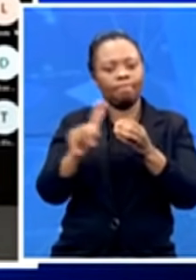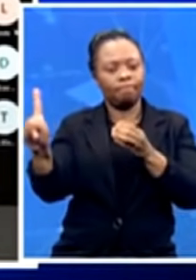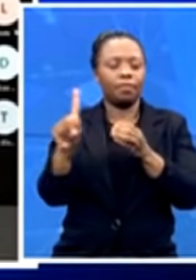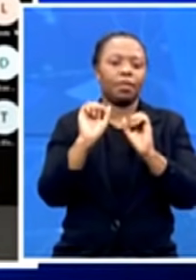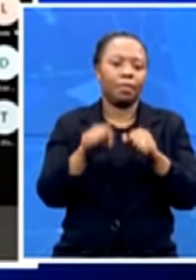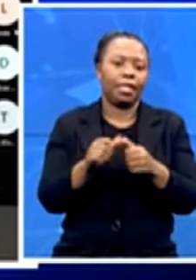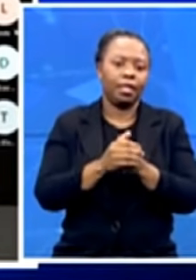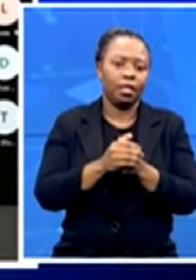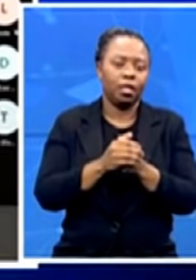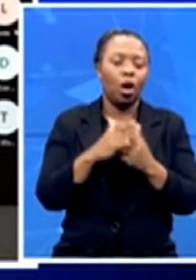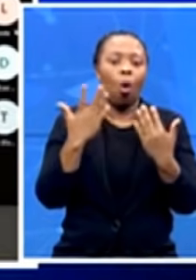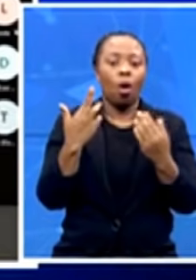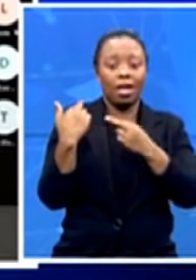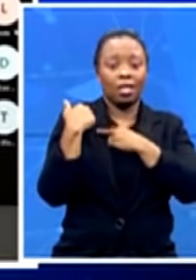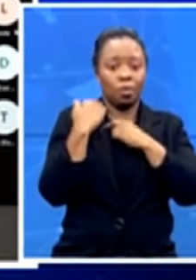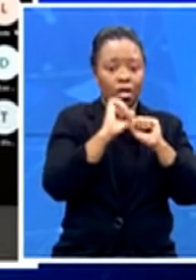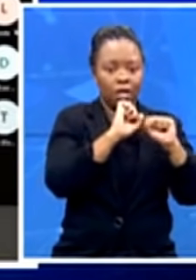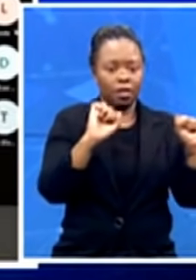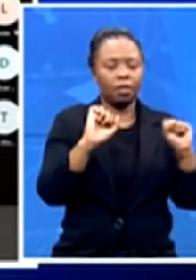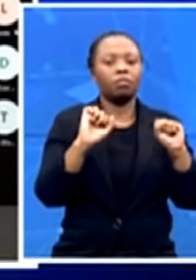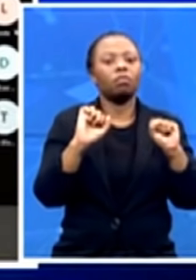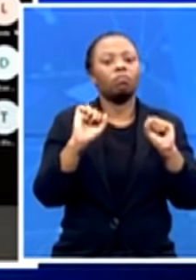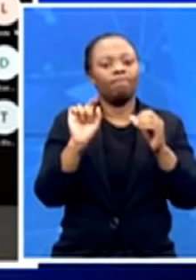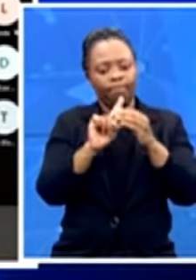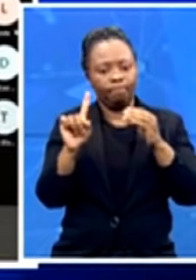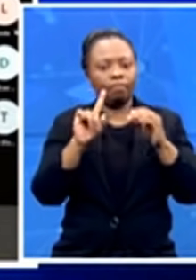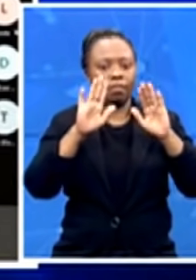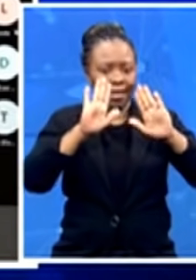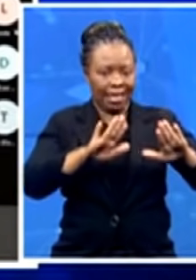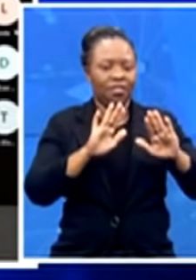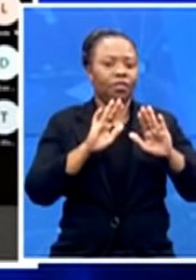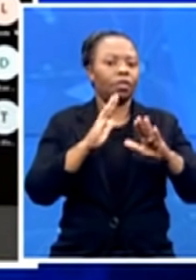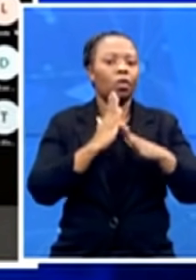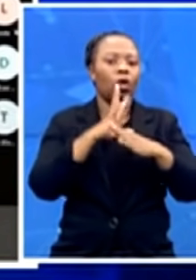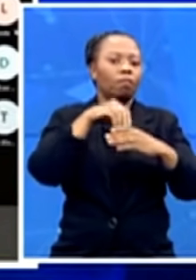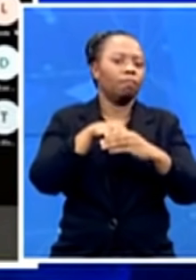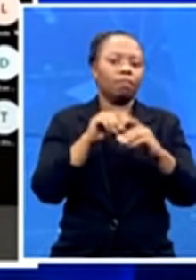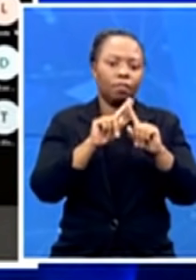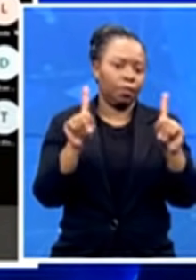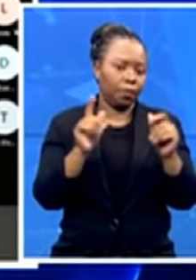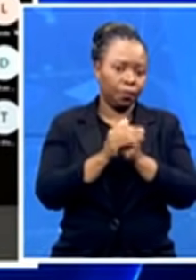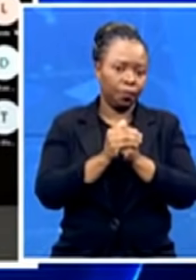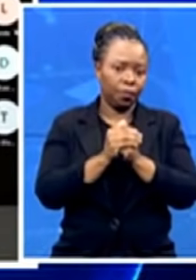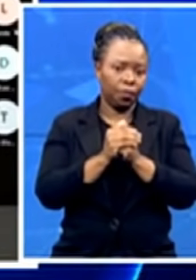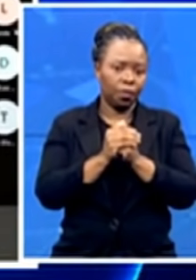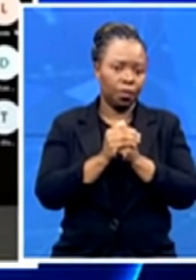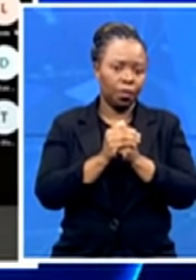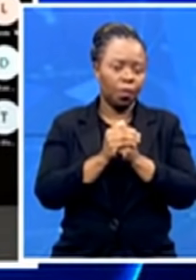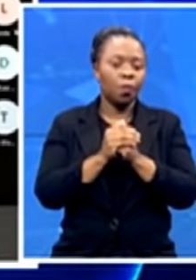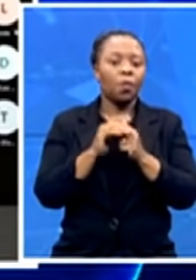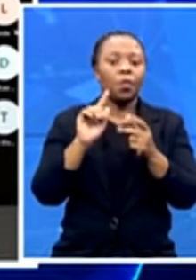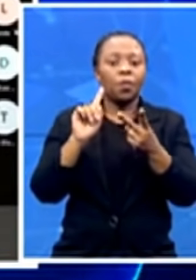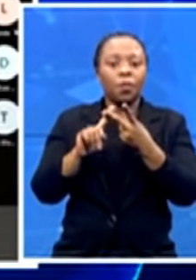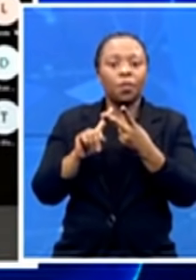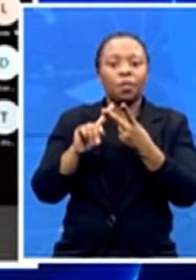goes on to indicate that the national officials of the ANC were requested to prepare an audit list of cases of